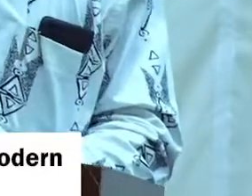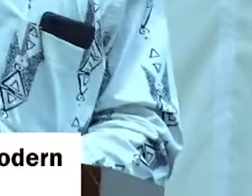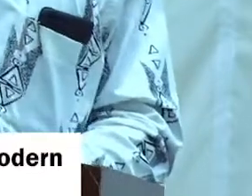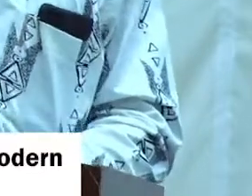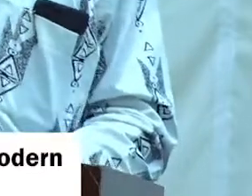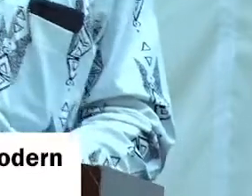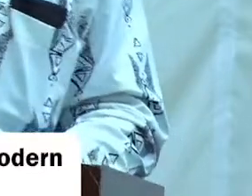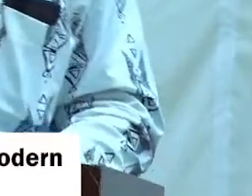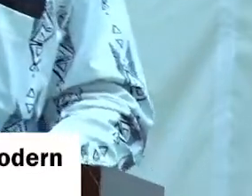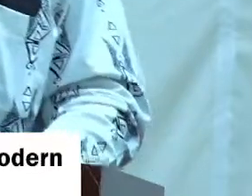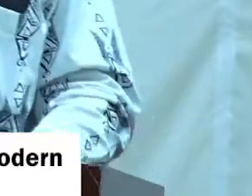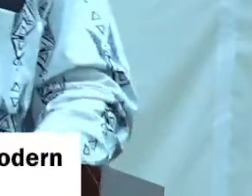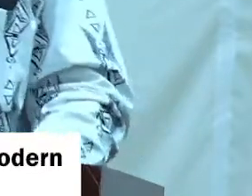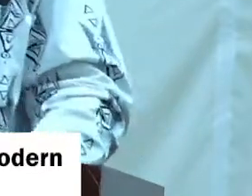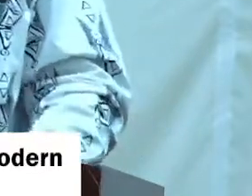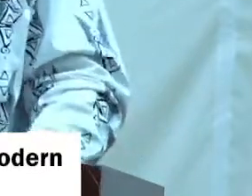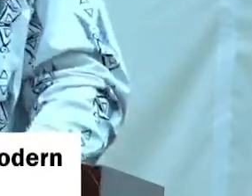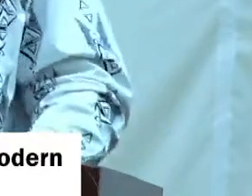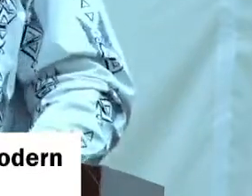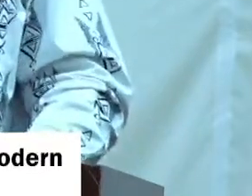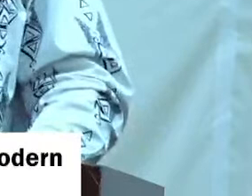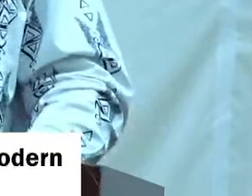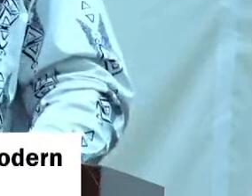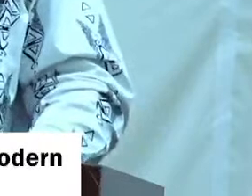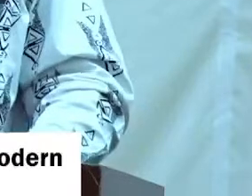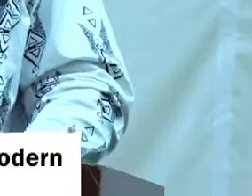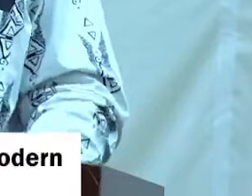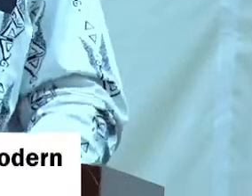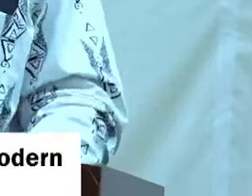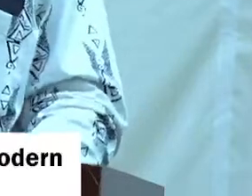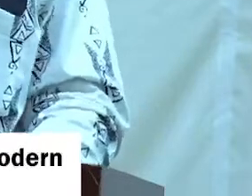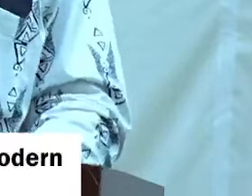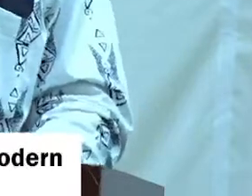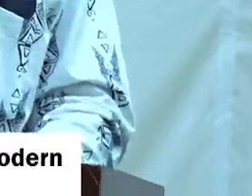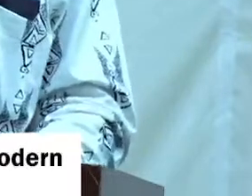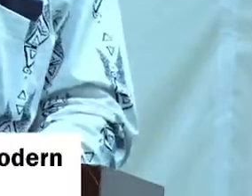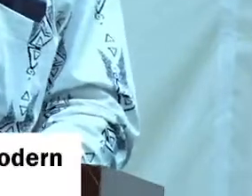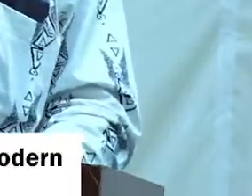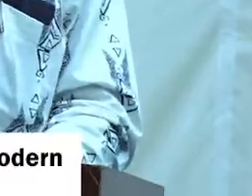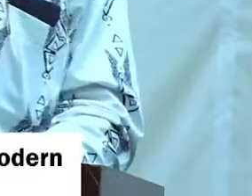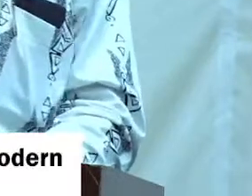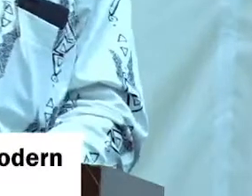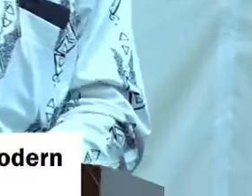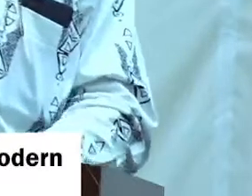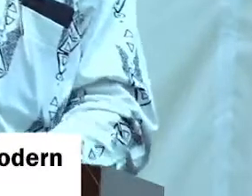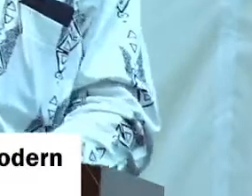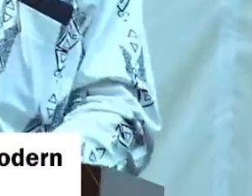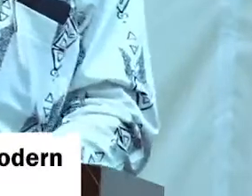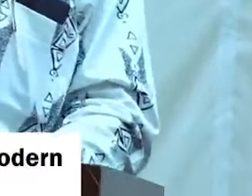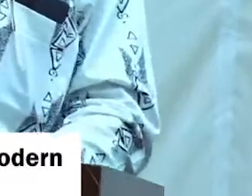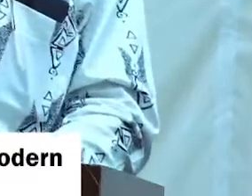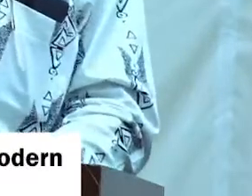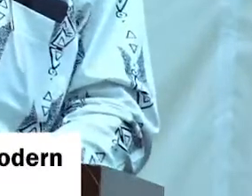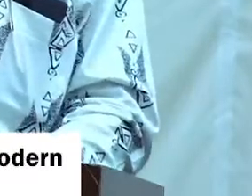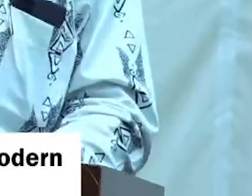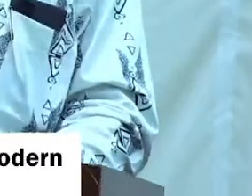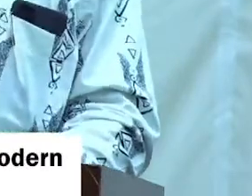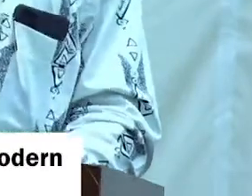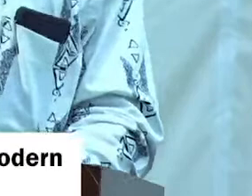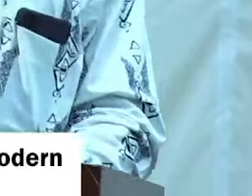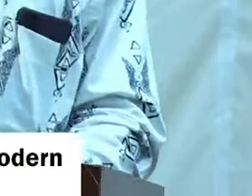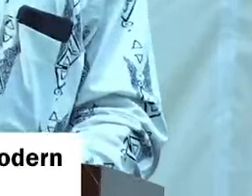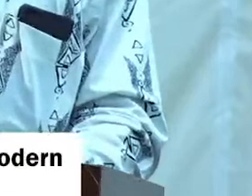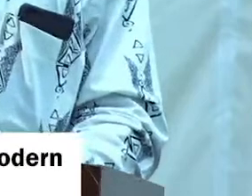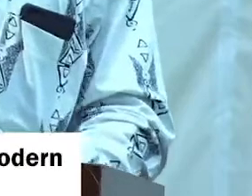I want to also thank Professor Jimabwedi, the CDD board and